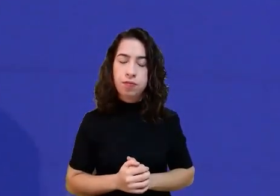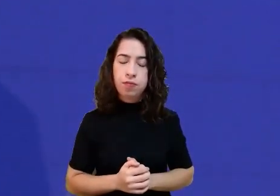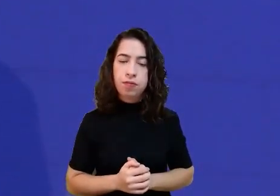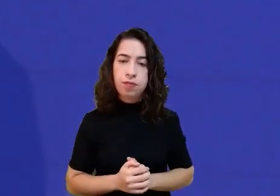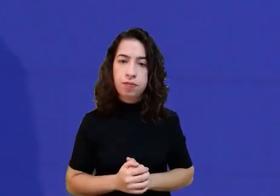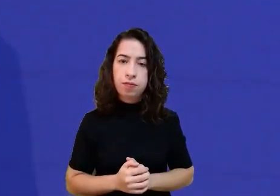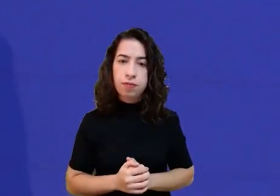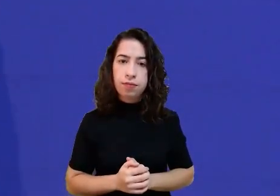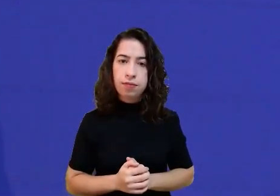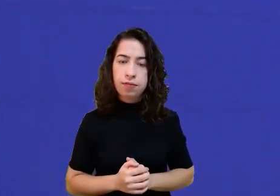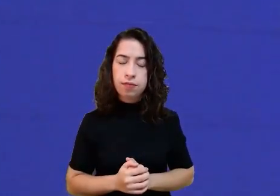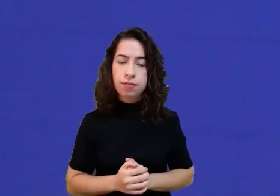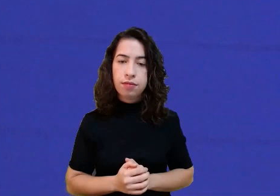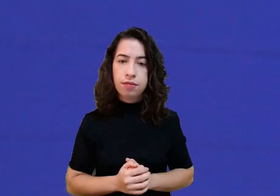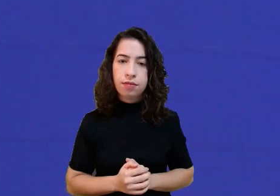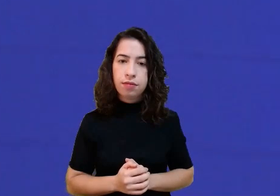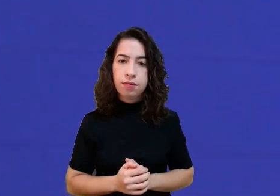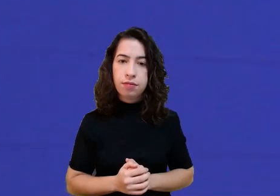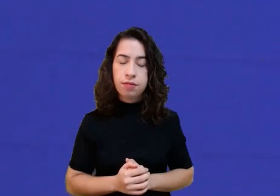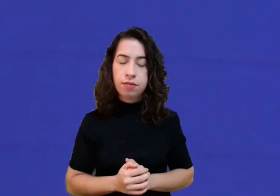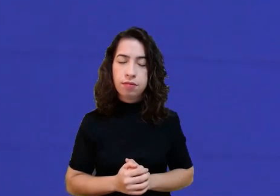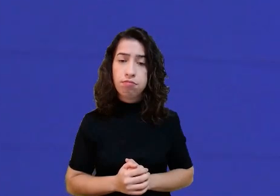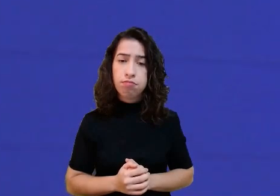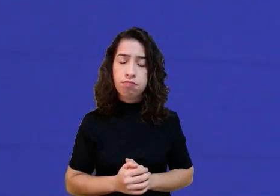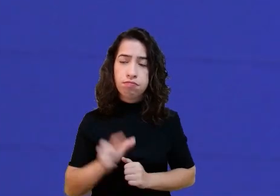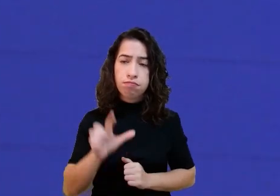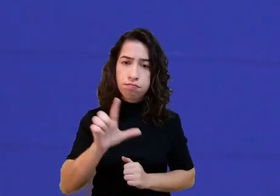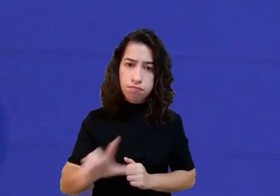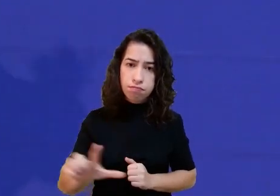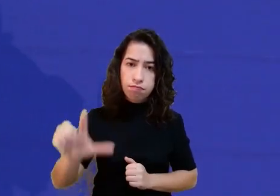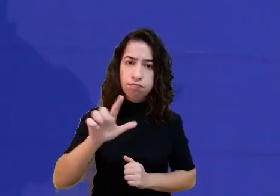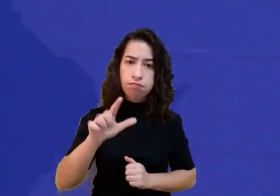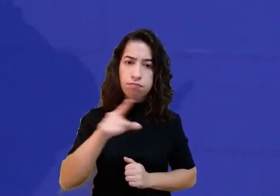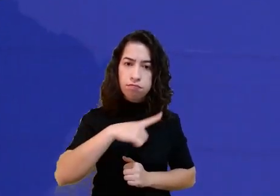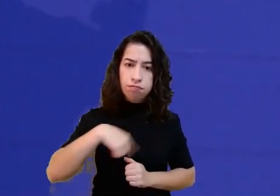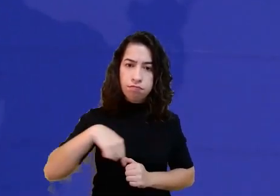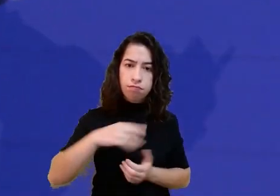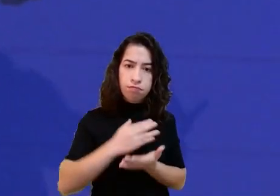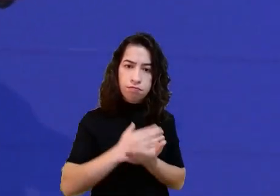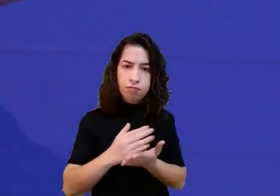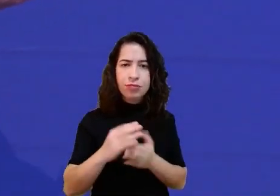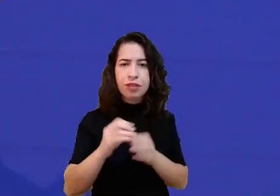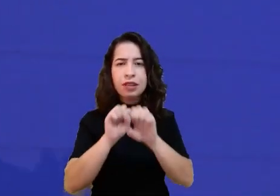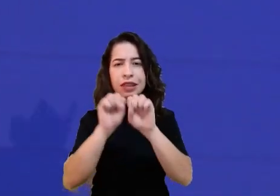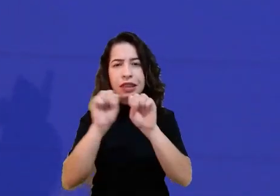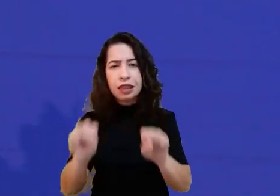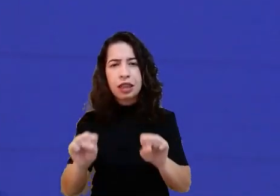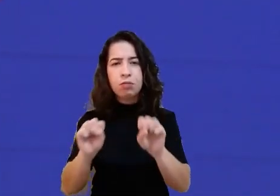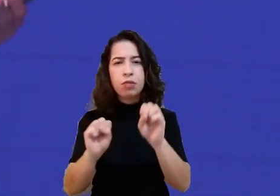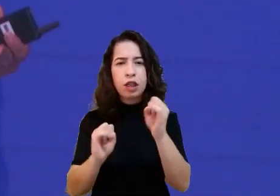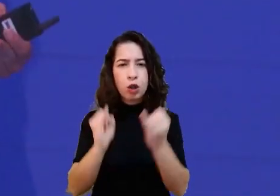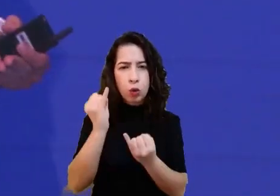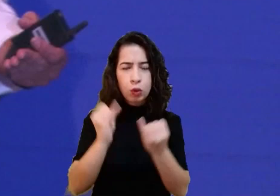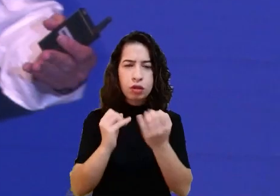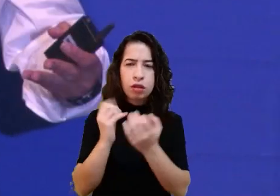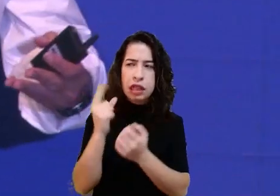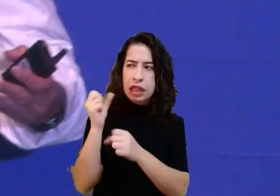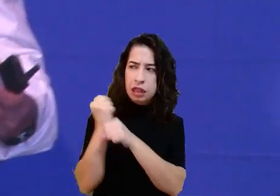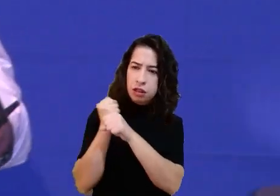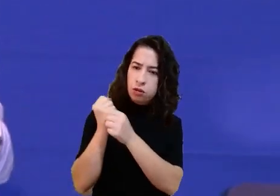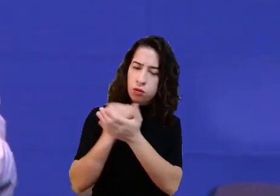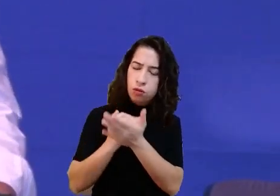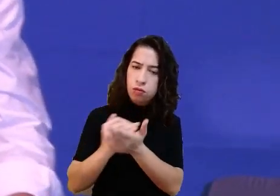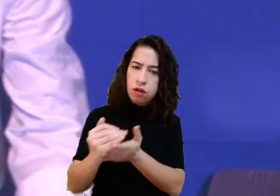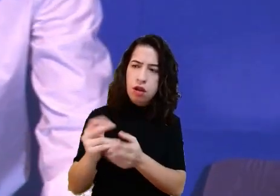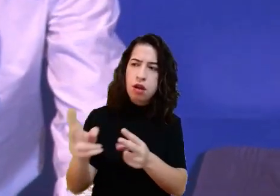as a fundamental of this process. And in this logic, the industry system, 10 years ago, started